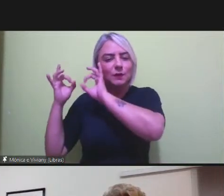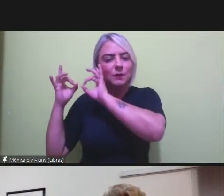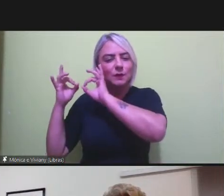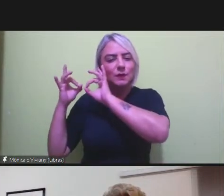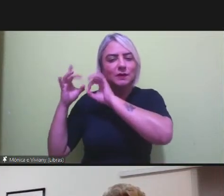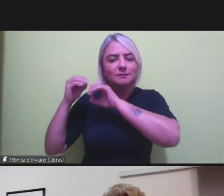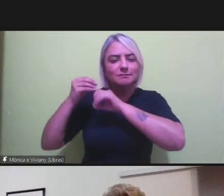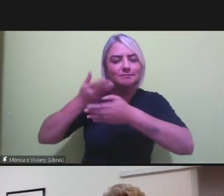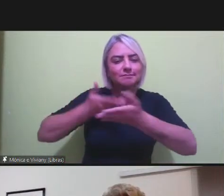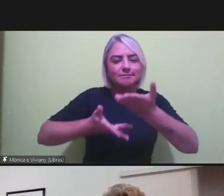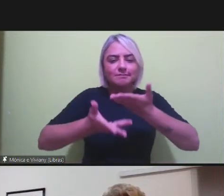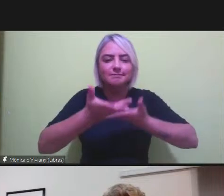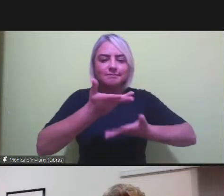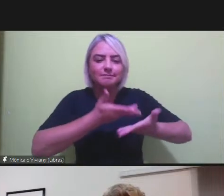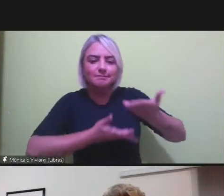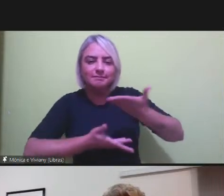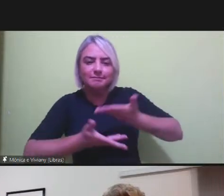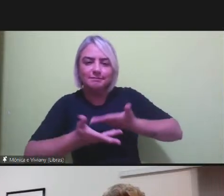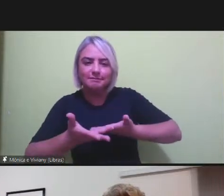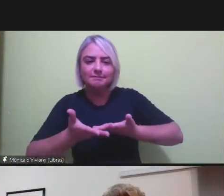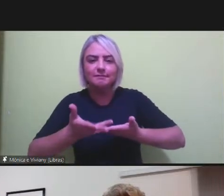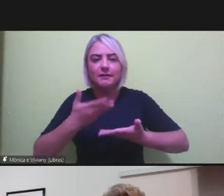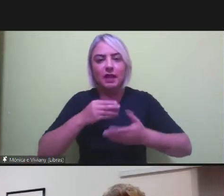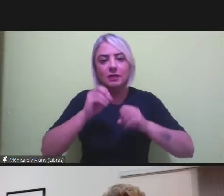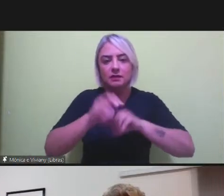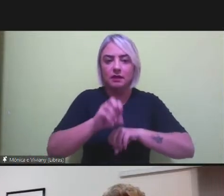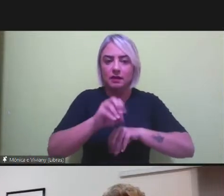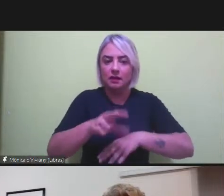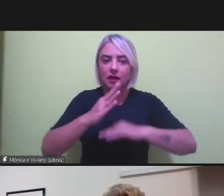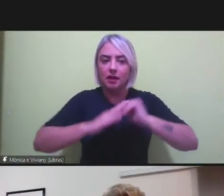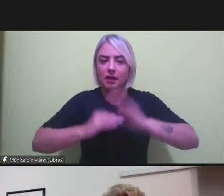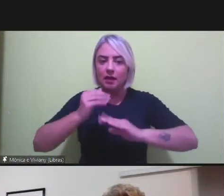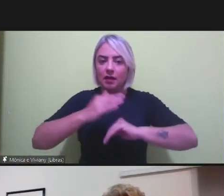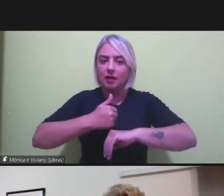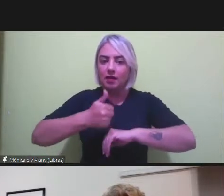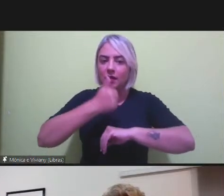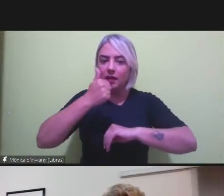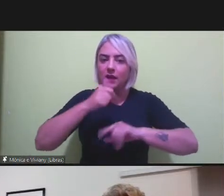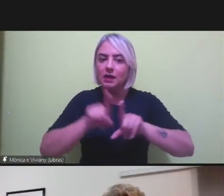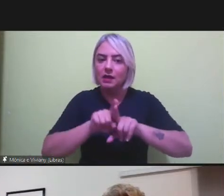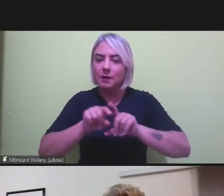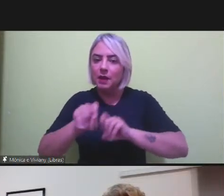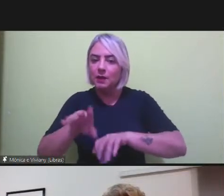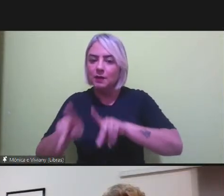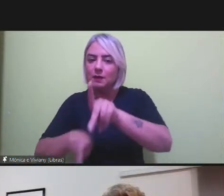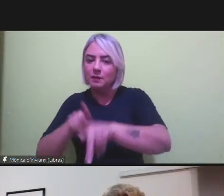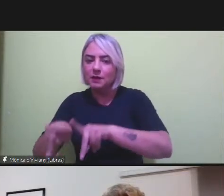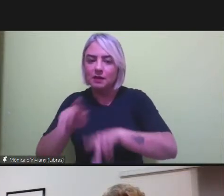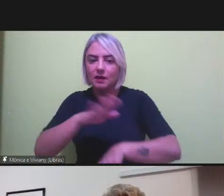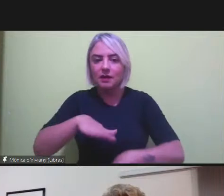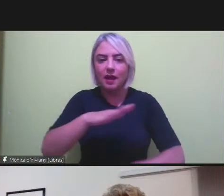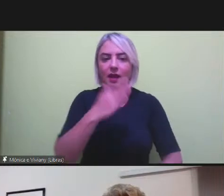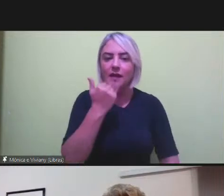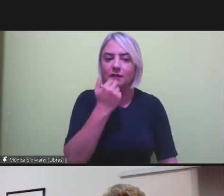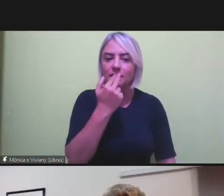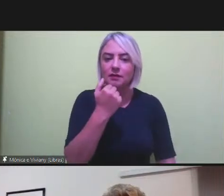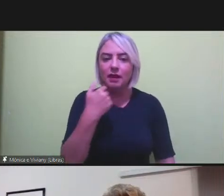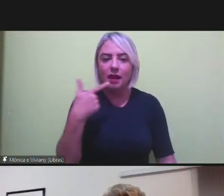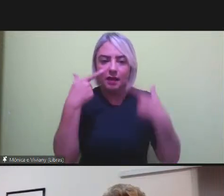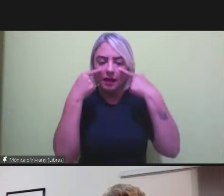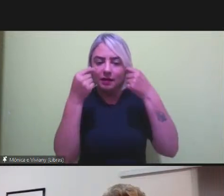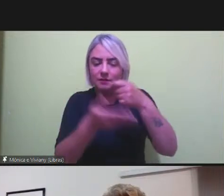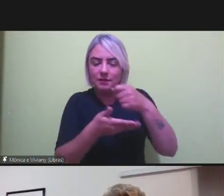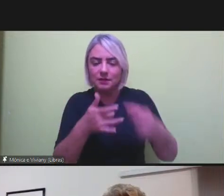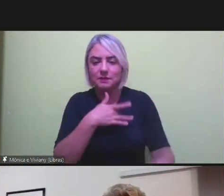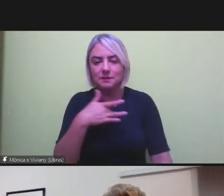to hear and share these ideas when it comes to interprofessional education, as well as professional